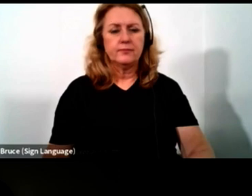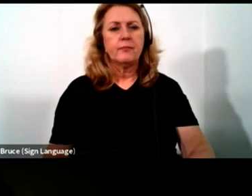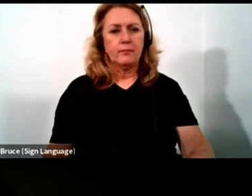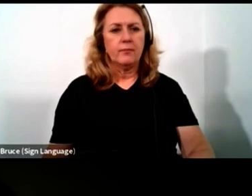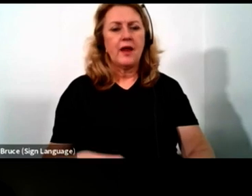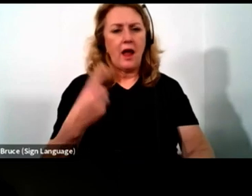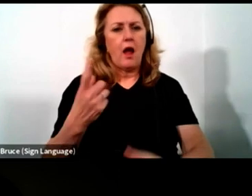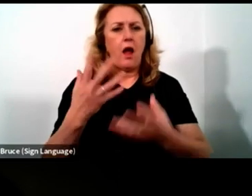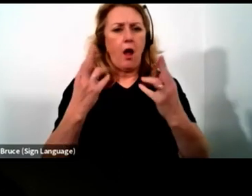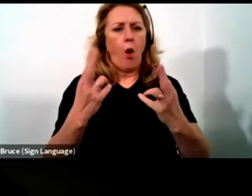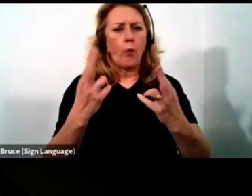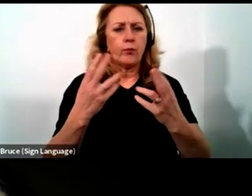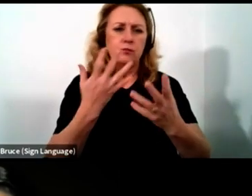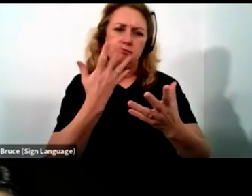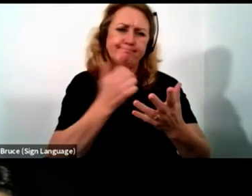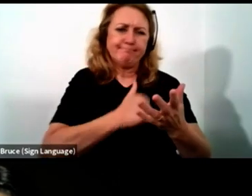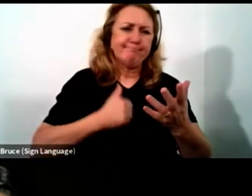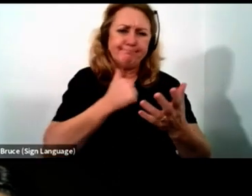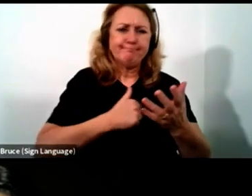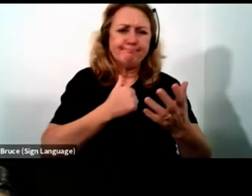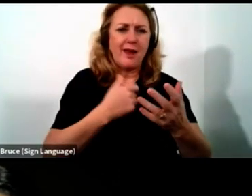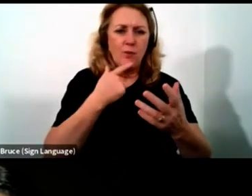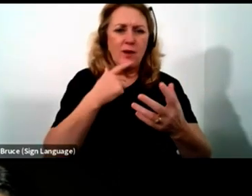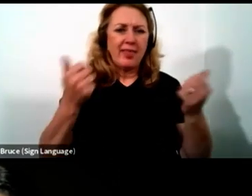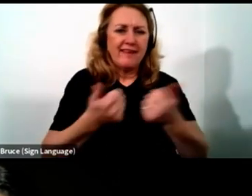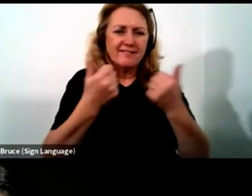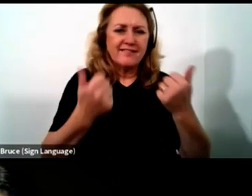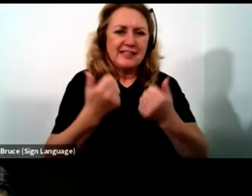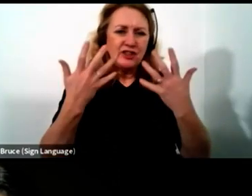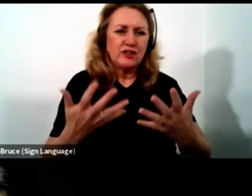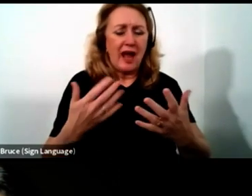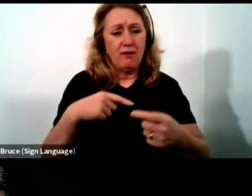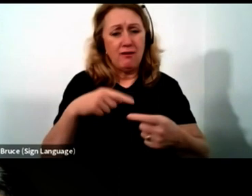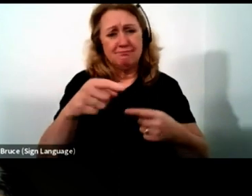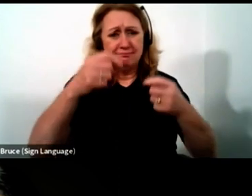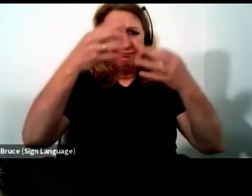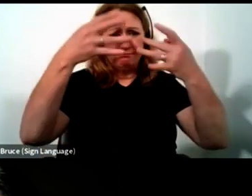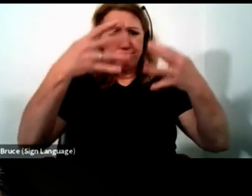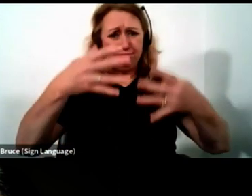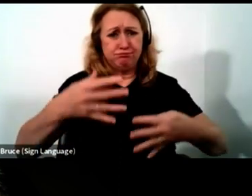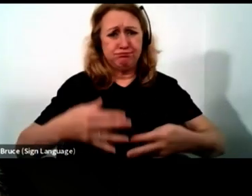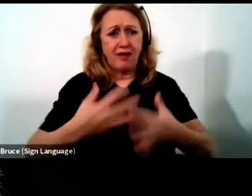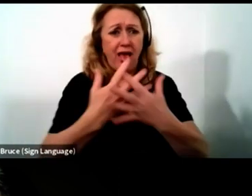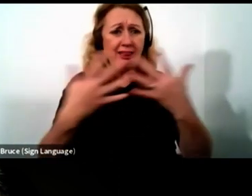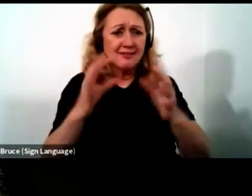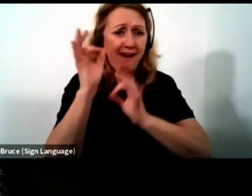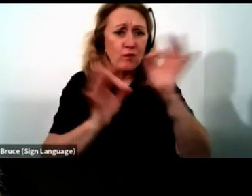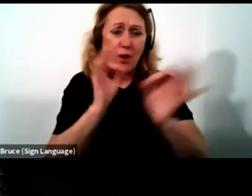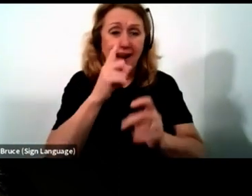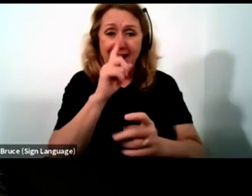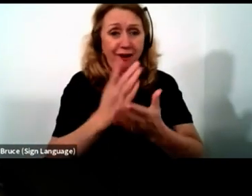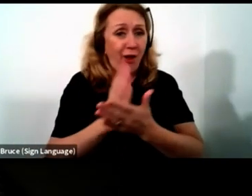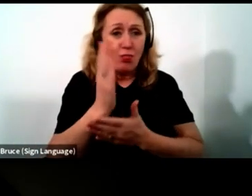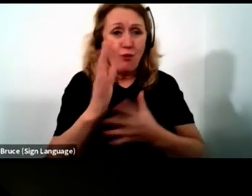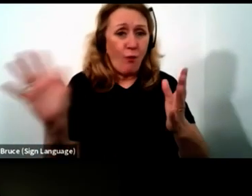session to an end. As I said, there are so many questions, hundreds of them, and I'm unable to get through to all of them. But I am